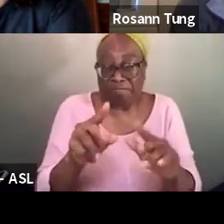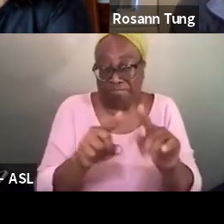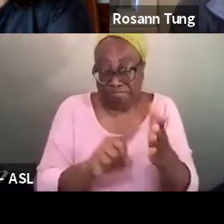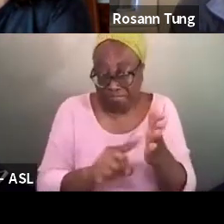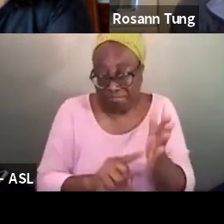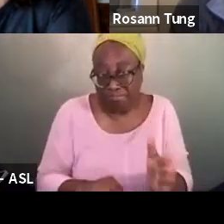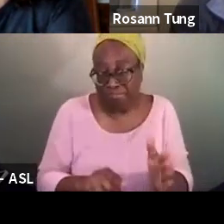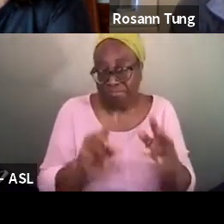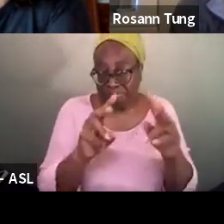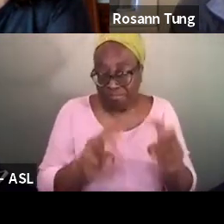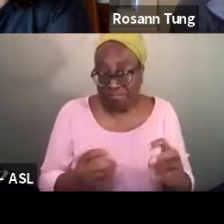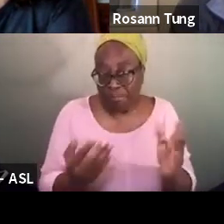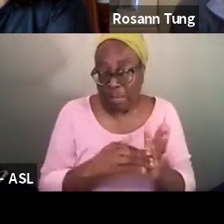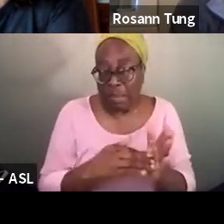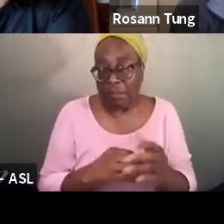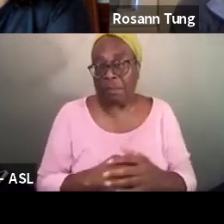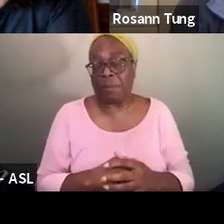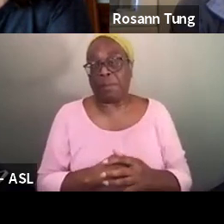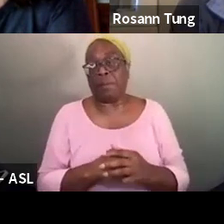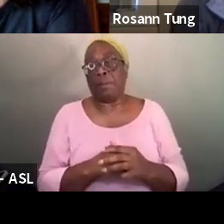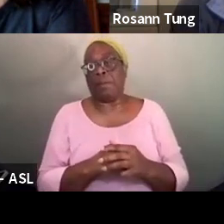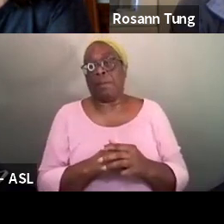I'm concerned about the fact that